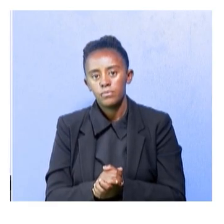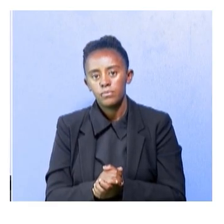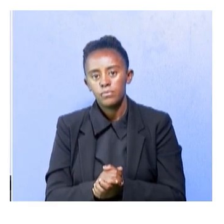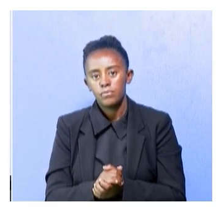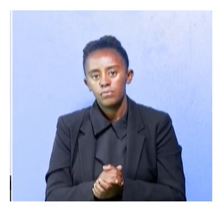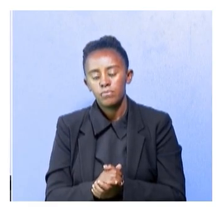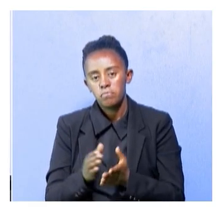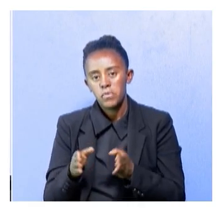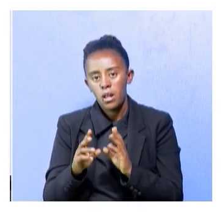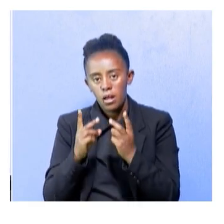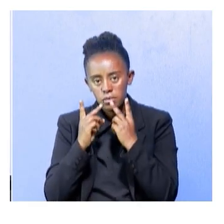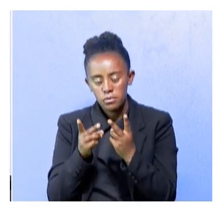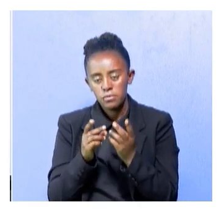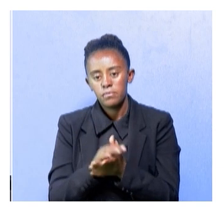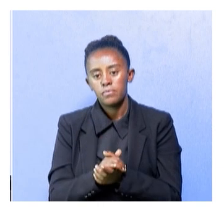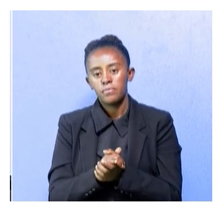Let us